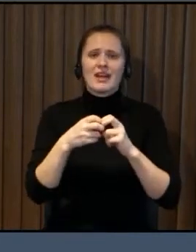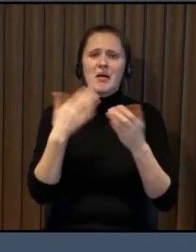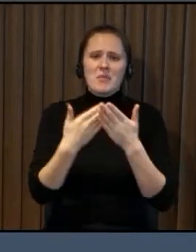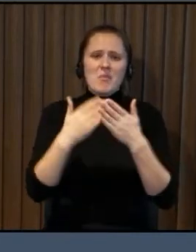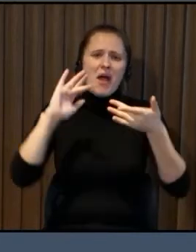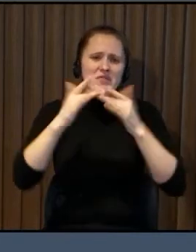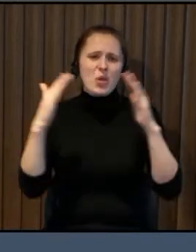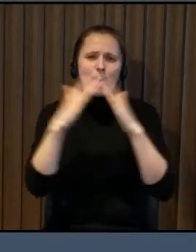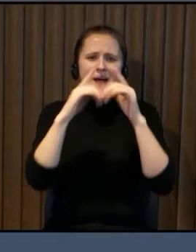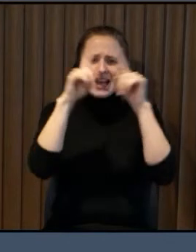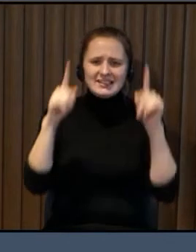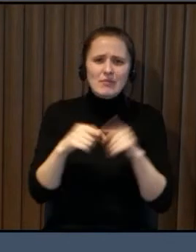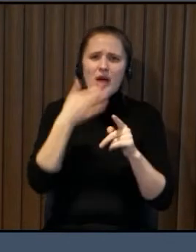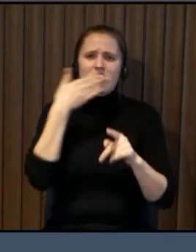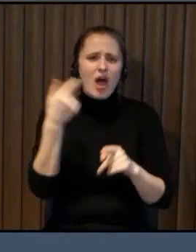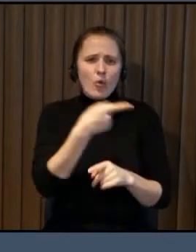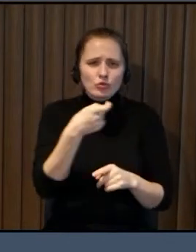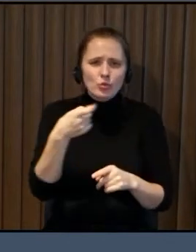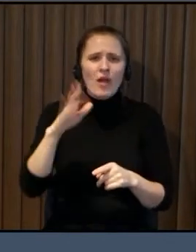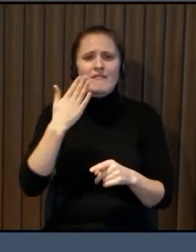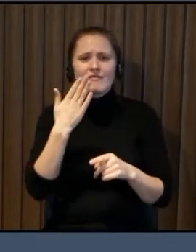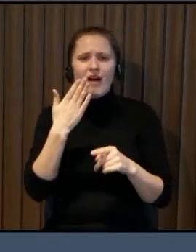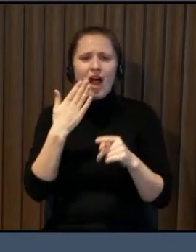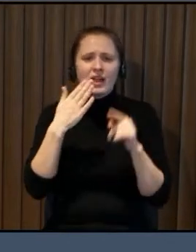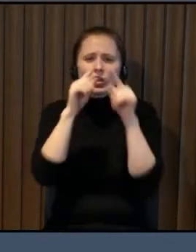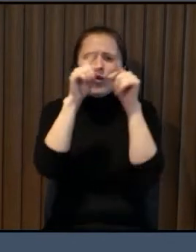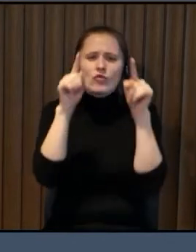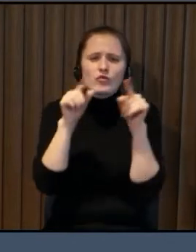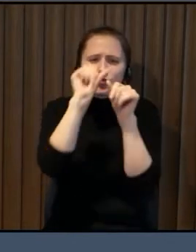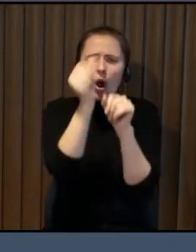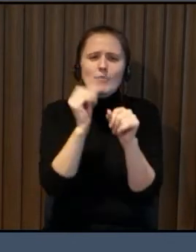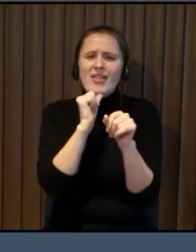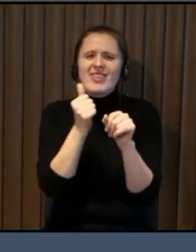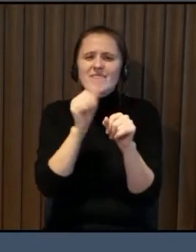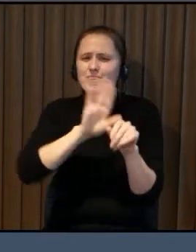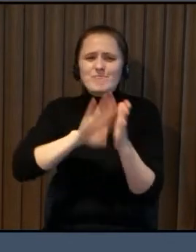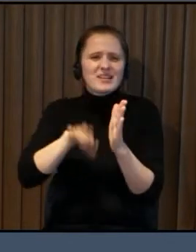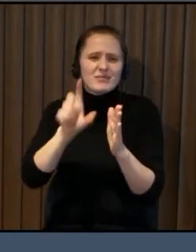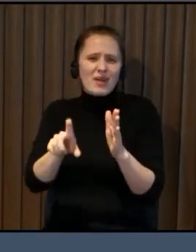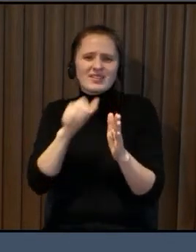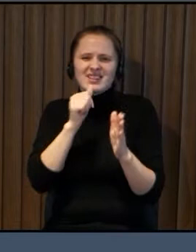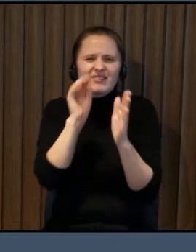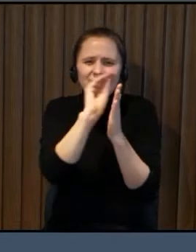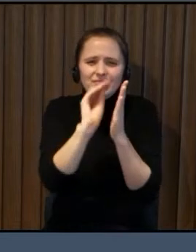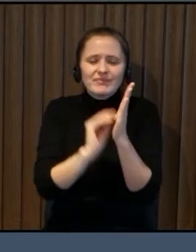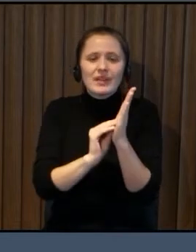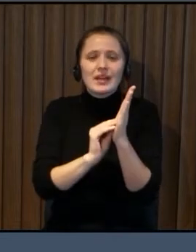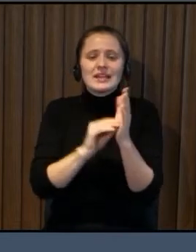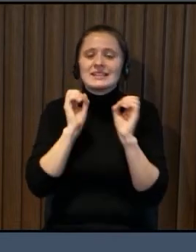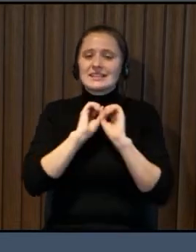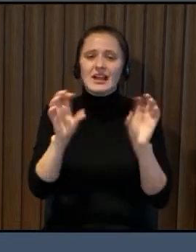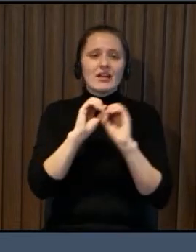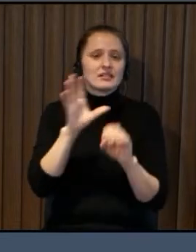on, and if you have some problems, for example, for a video there are no subtitles and it's not possible to fill in a